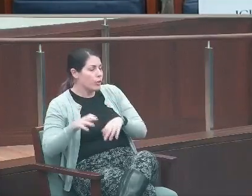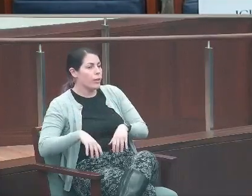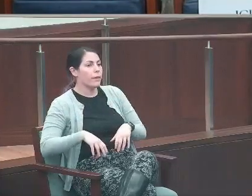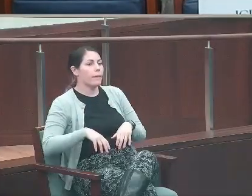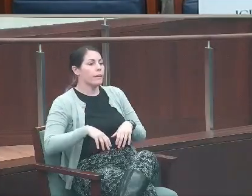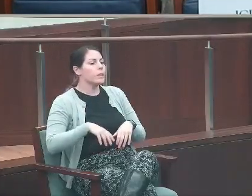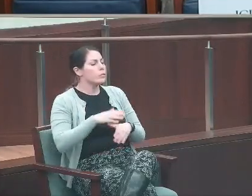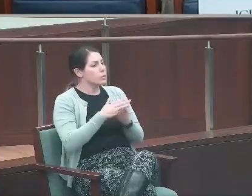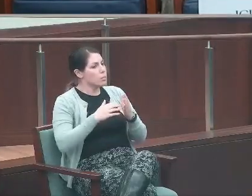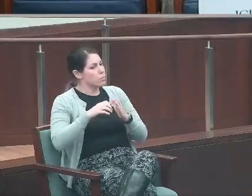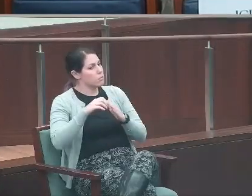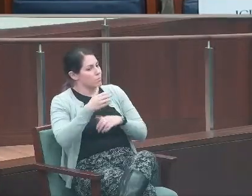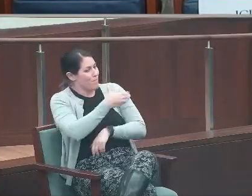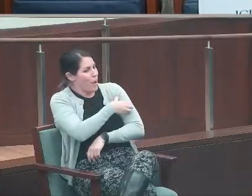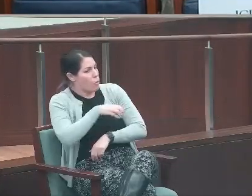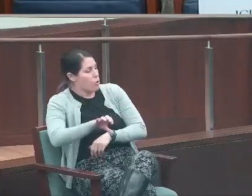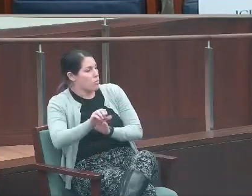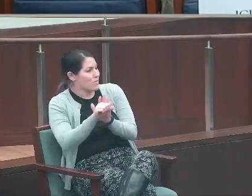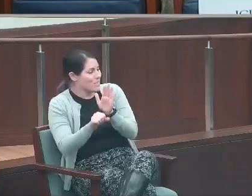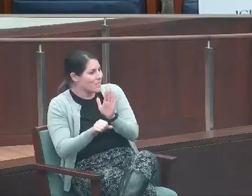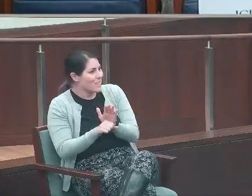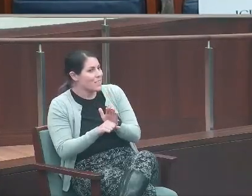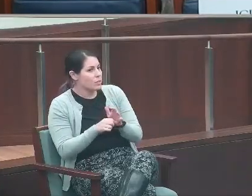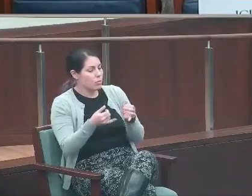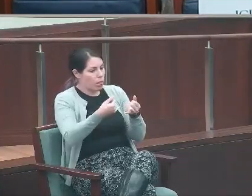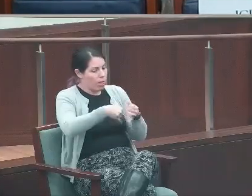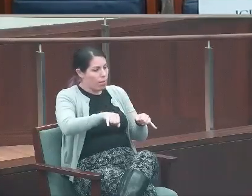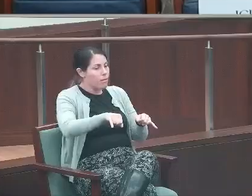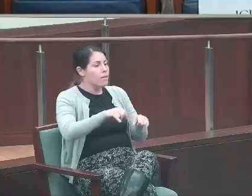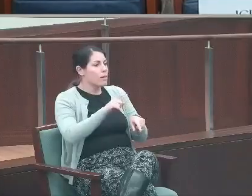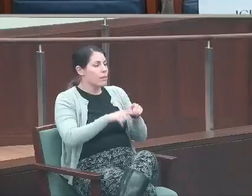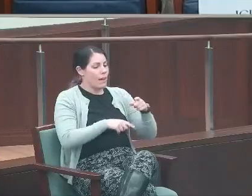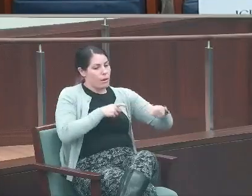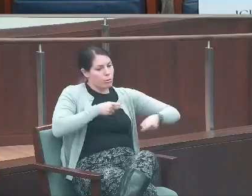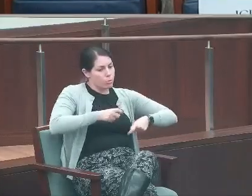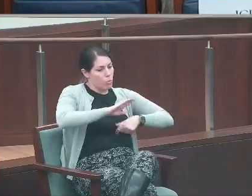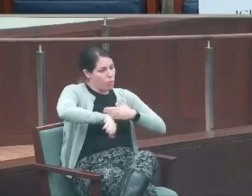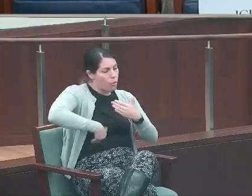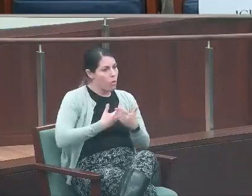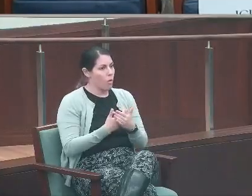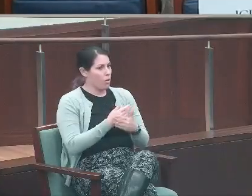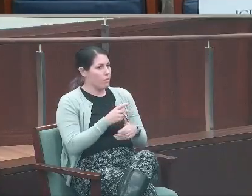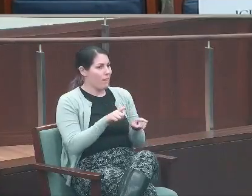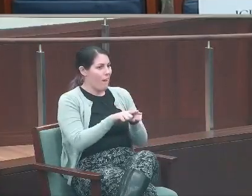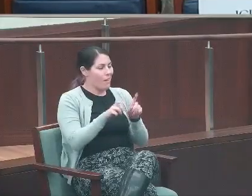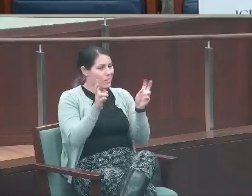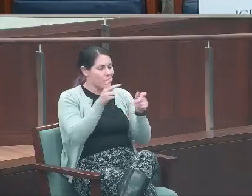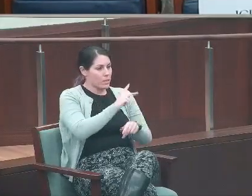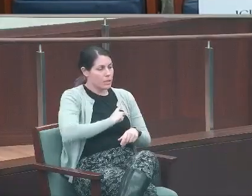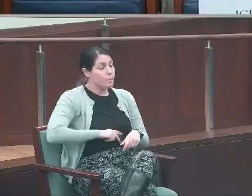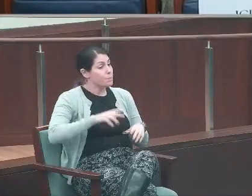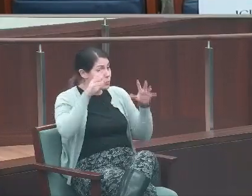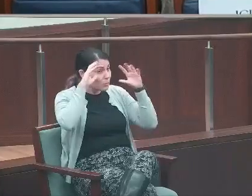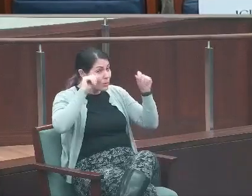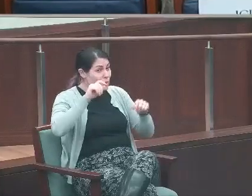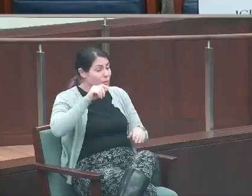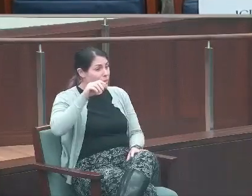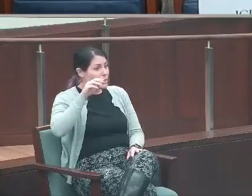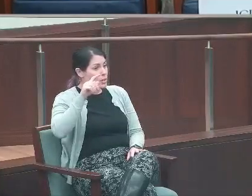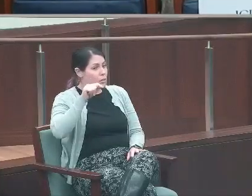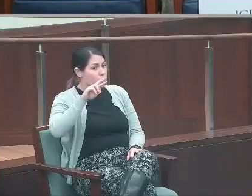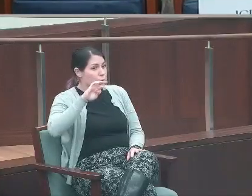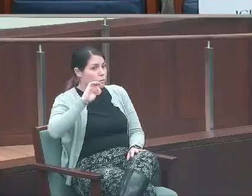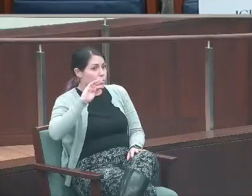the states so that the federal government wouldn't have it. And the executive under President Trump since January 20th has been